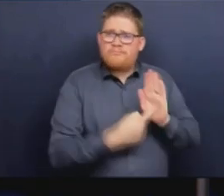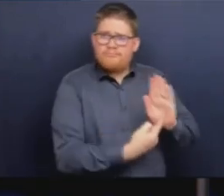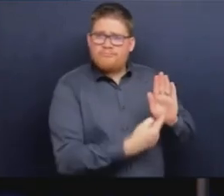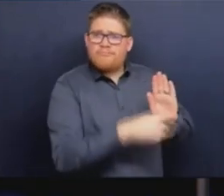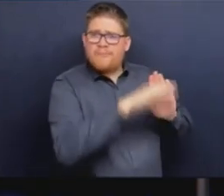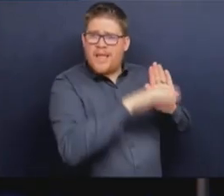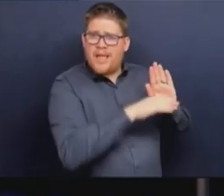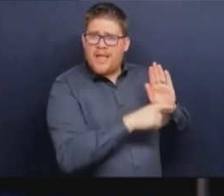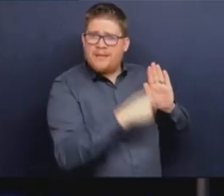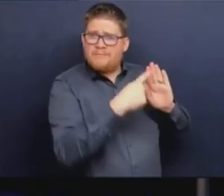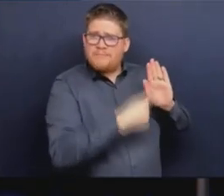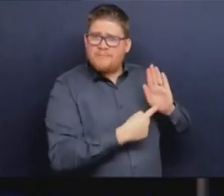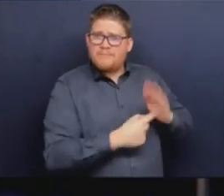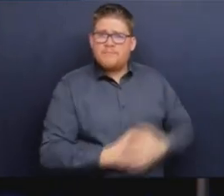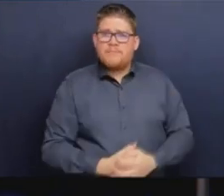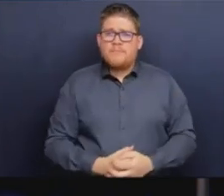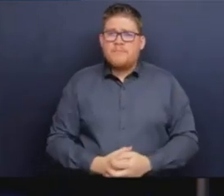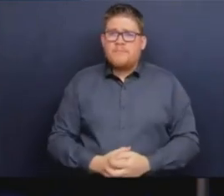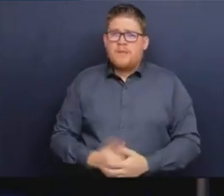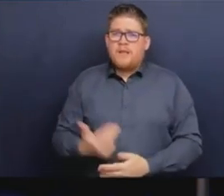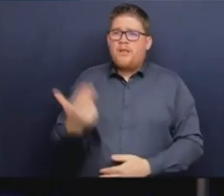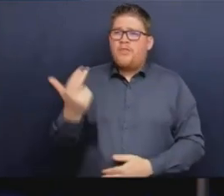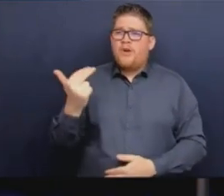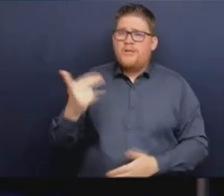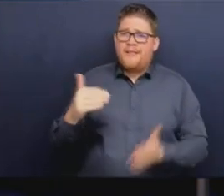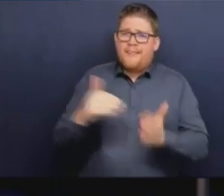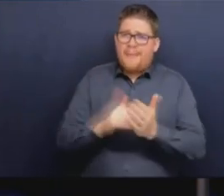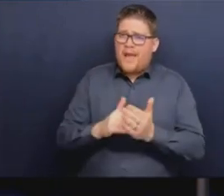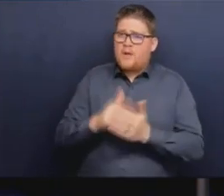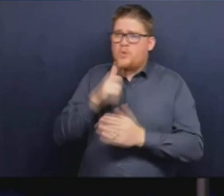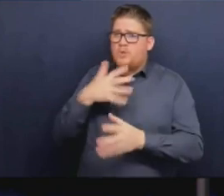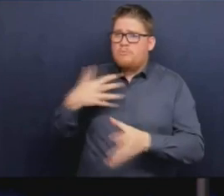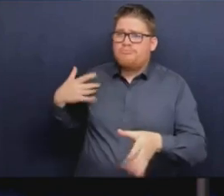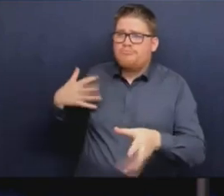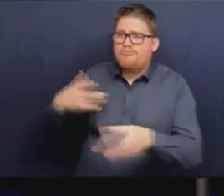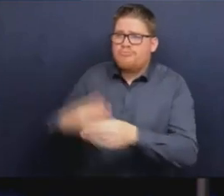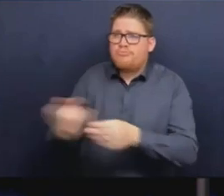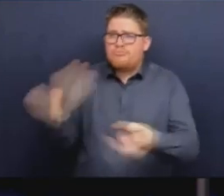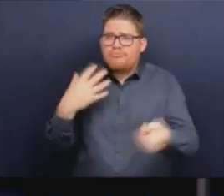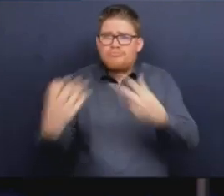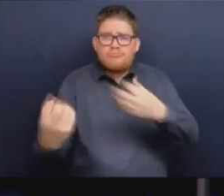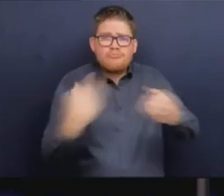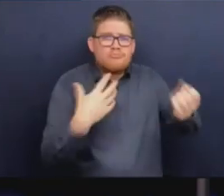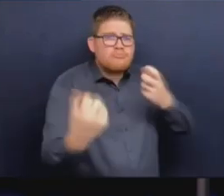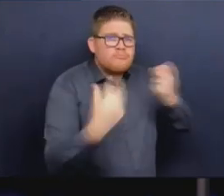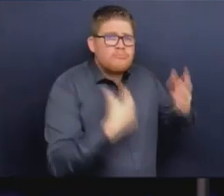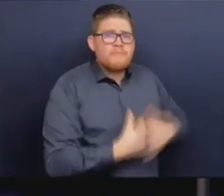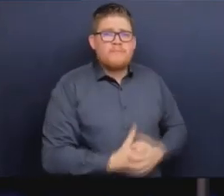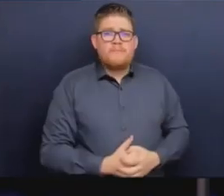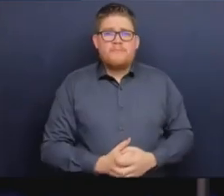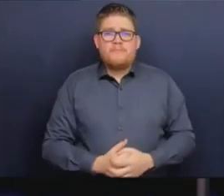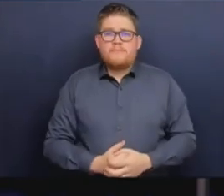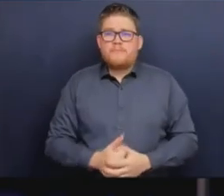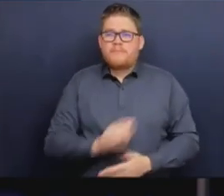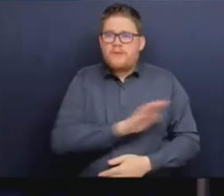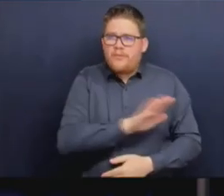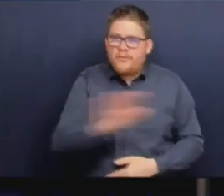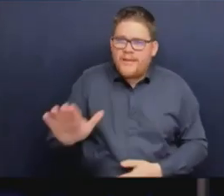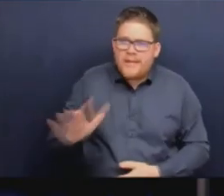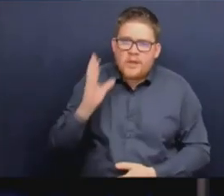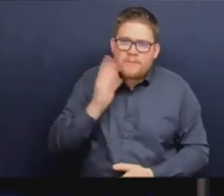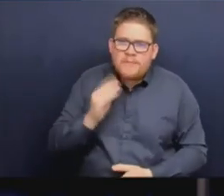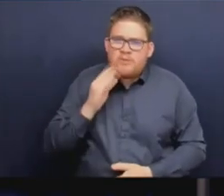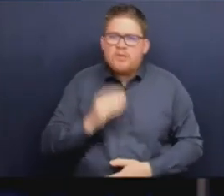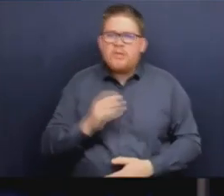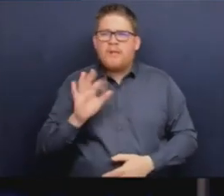who shared their thoughts and experiences of using government services during our engagement process. Indigenous and